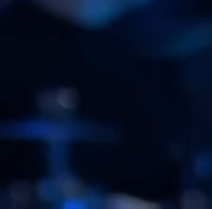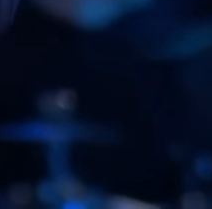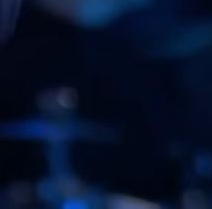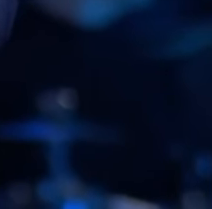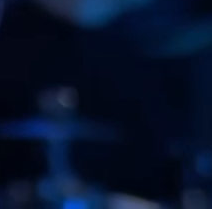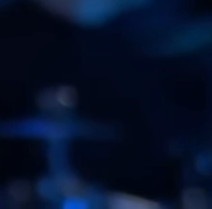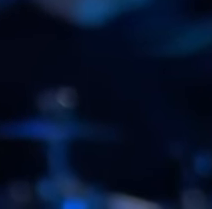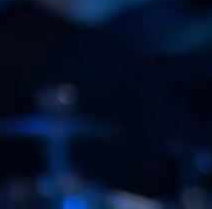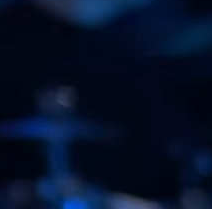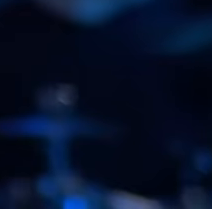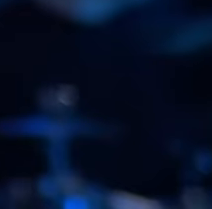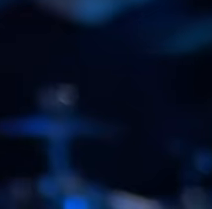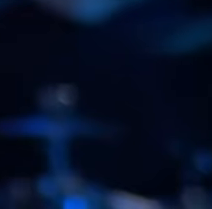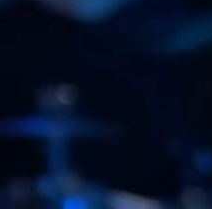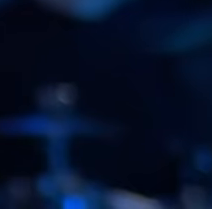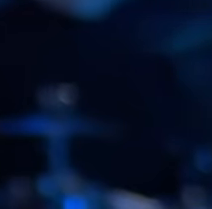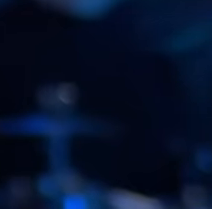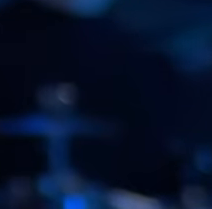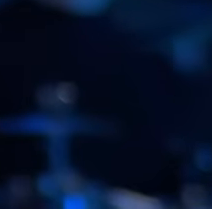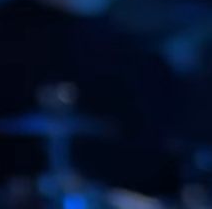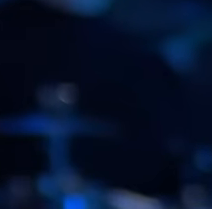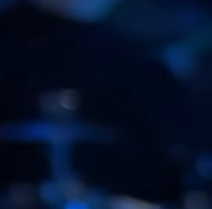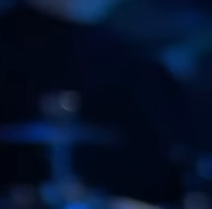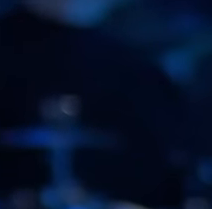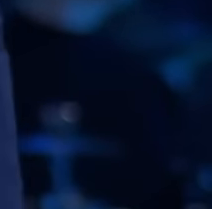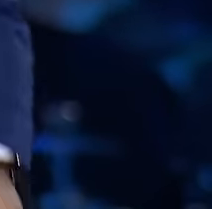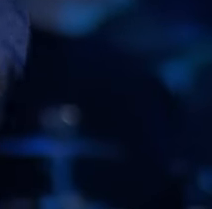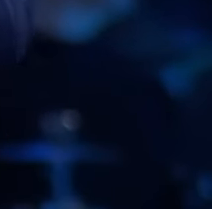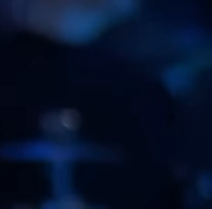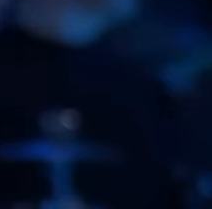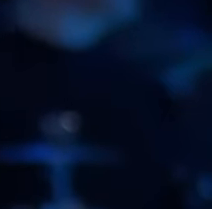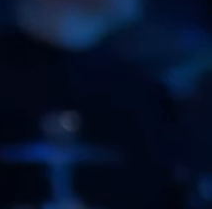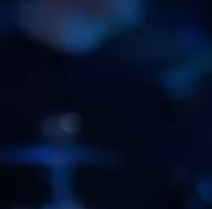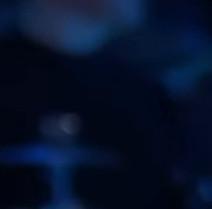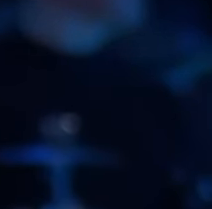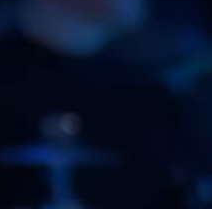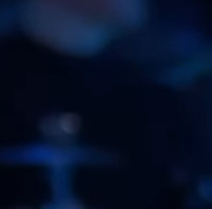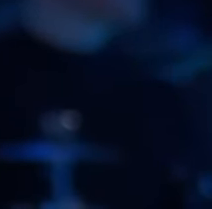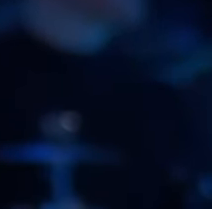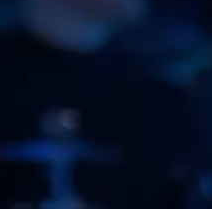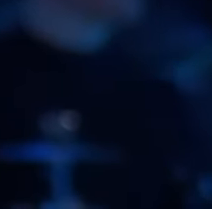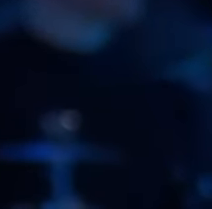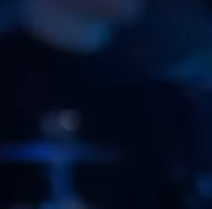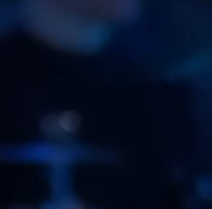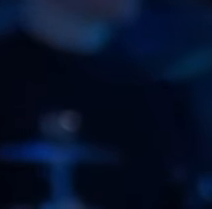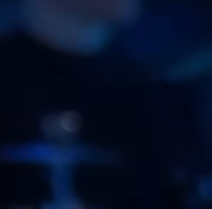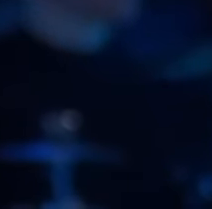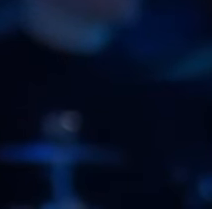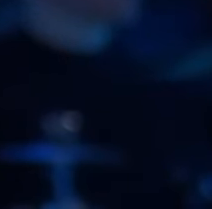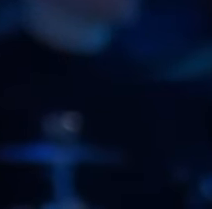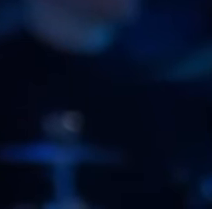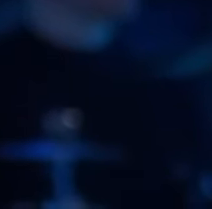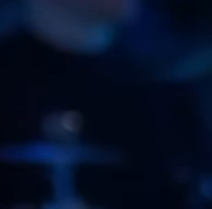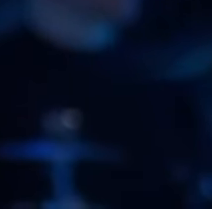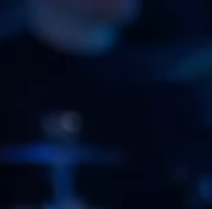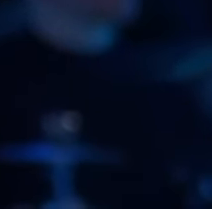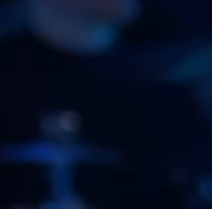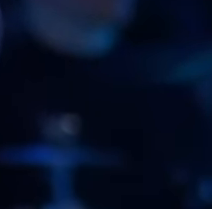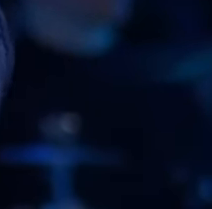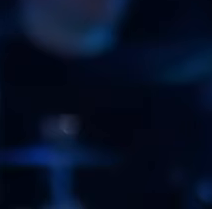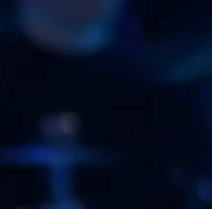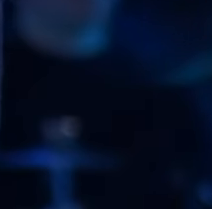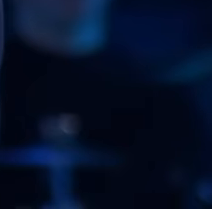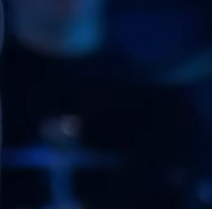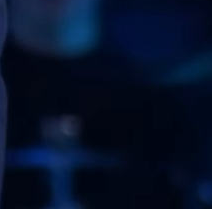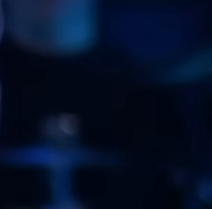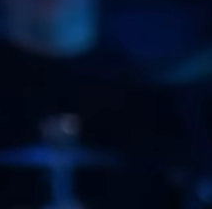your glorious name. Y alabamos tu santo nombre. But who am I? Pero quién soy yo? And who are my